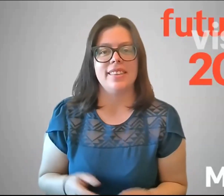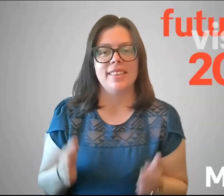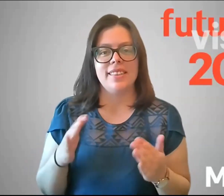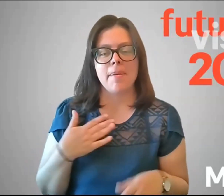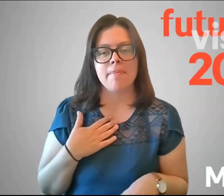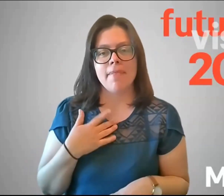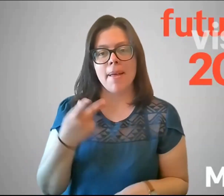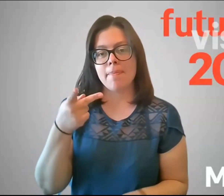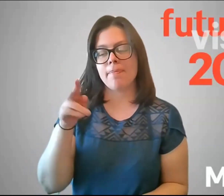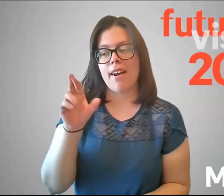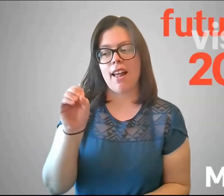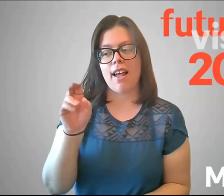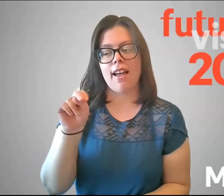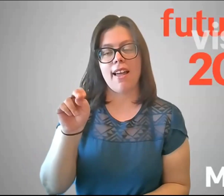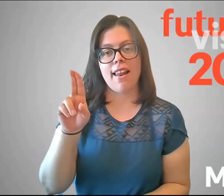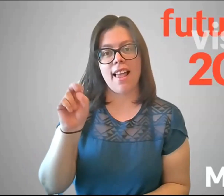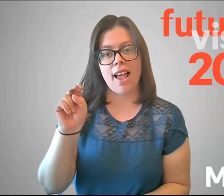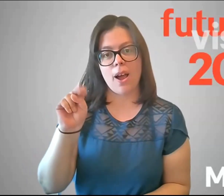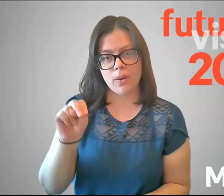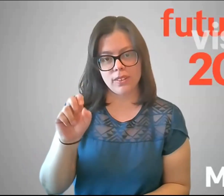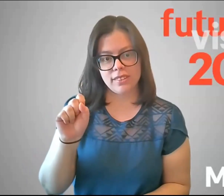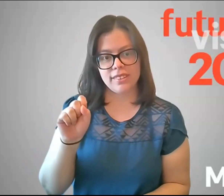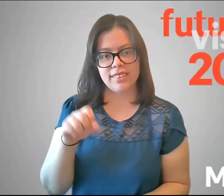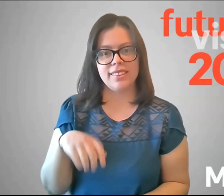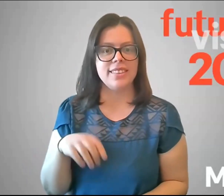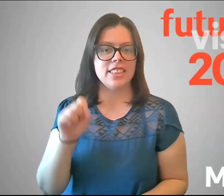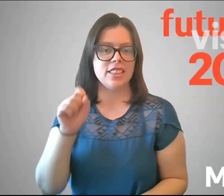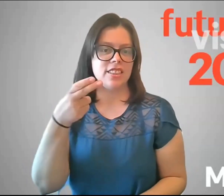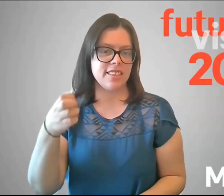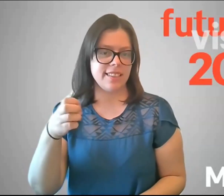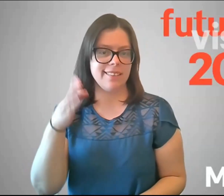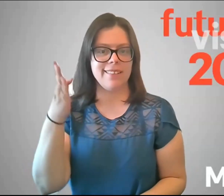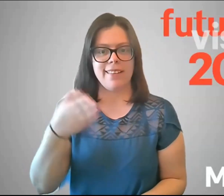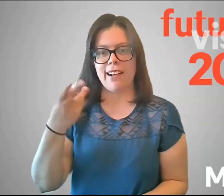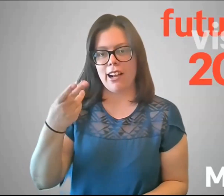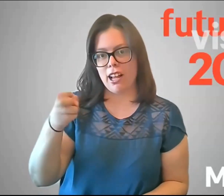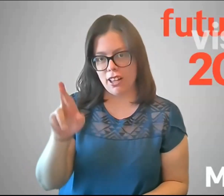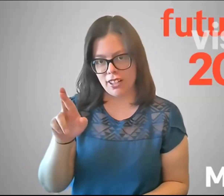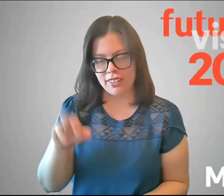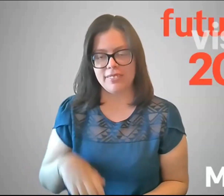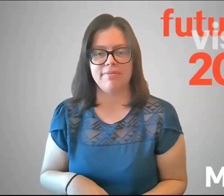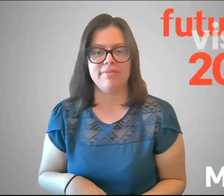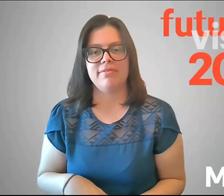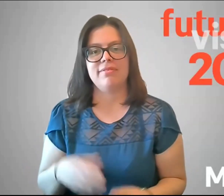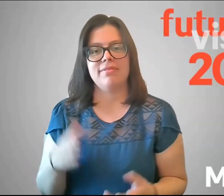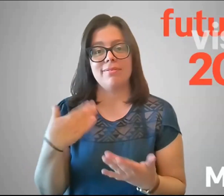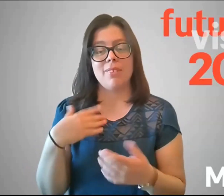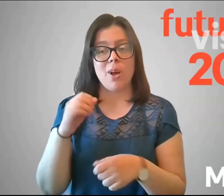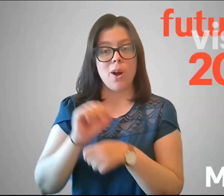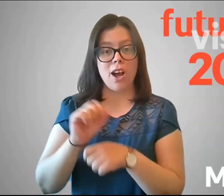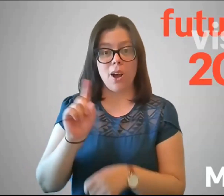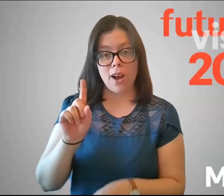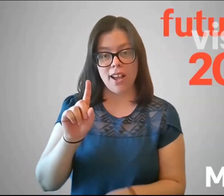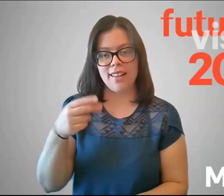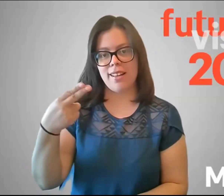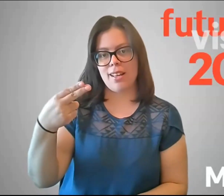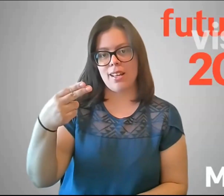name, M at the mouth. And my pronouns are she,